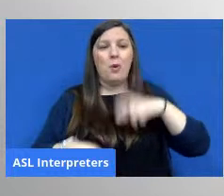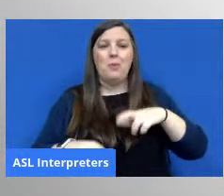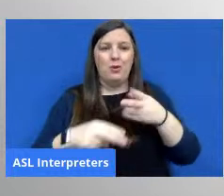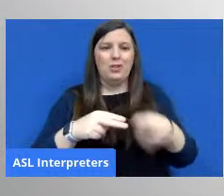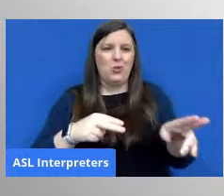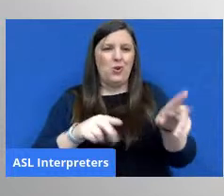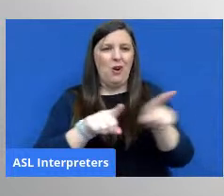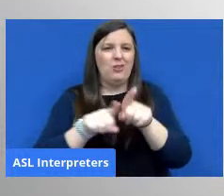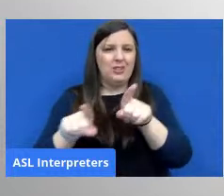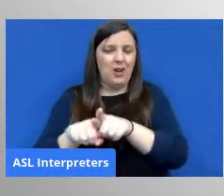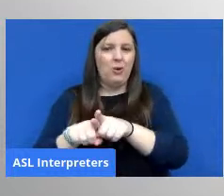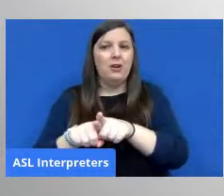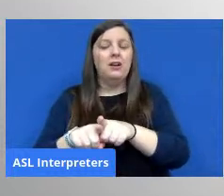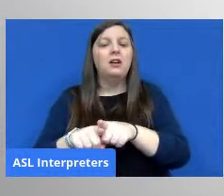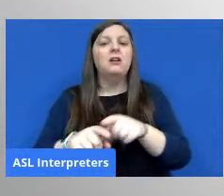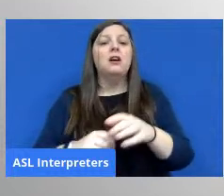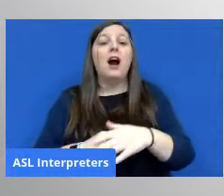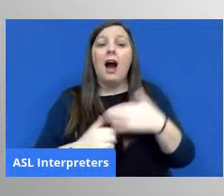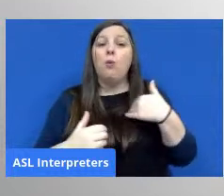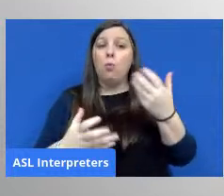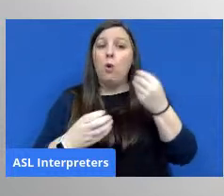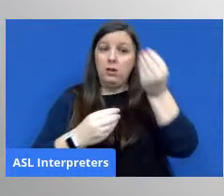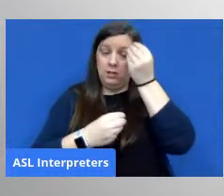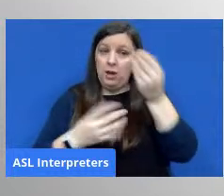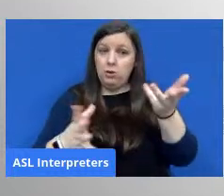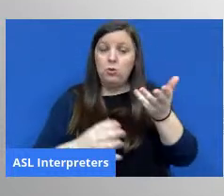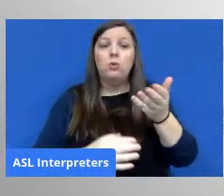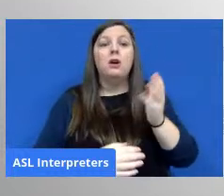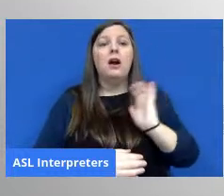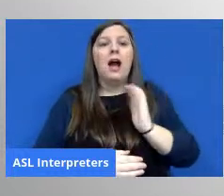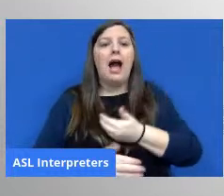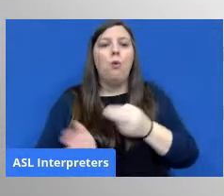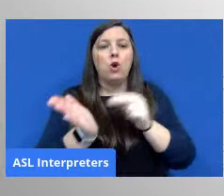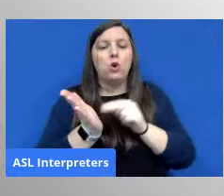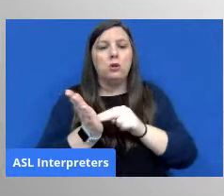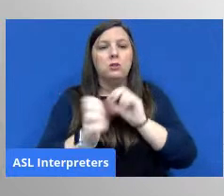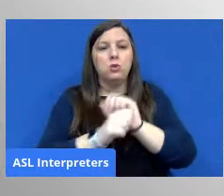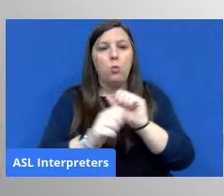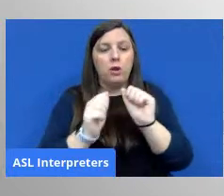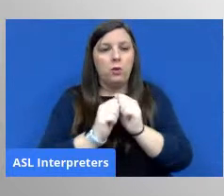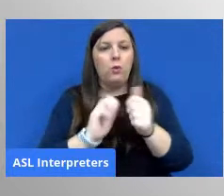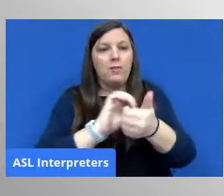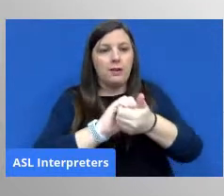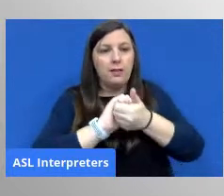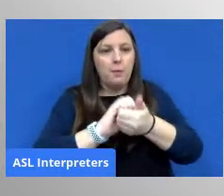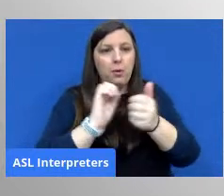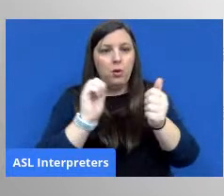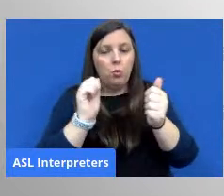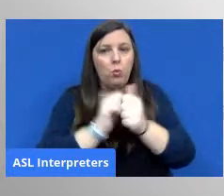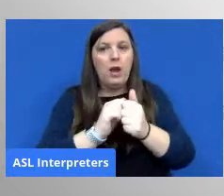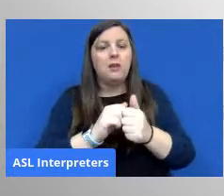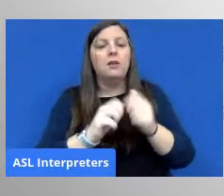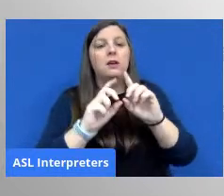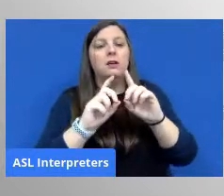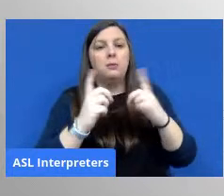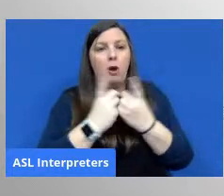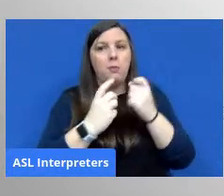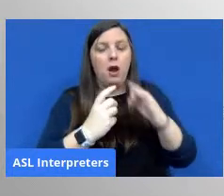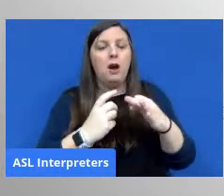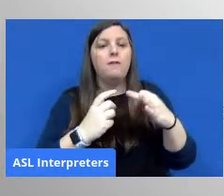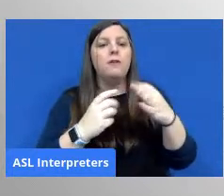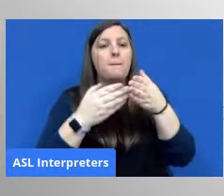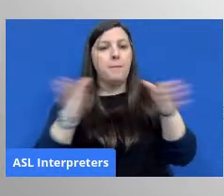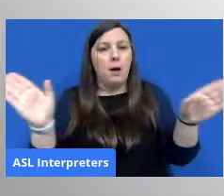did want you all to know, as I mentioned, our nurses are working collaboratively with the Department of Public Health to help them in